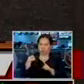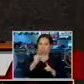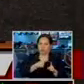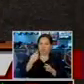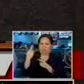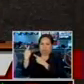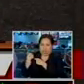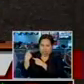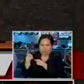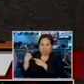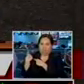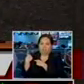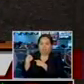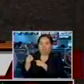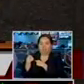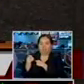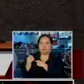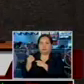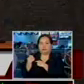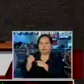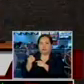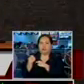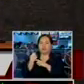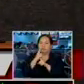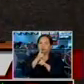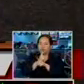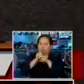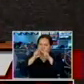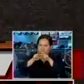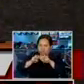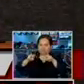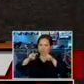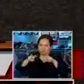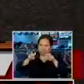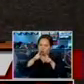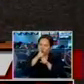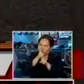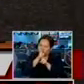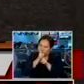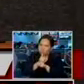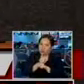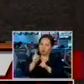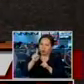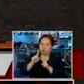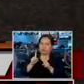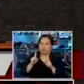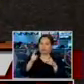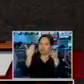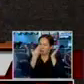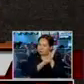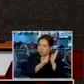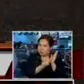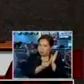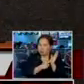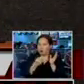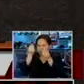and responsibility to closely and diligently examine the evidence and the facts to